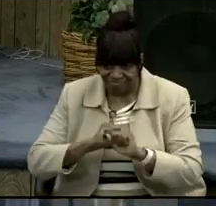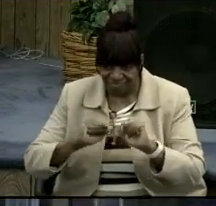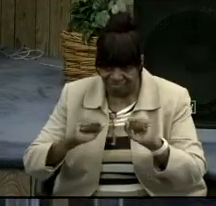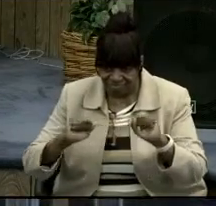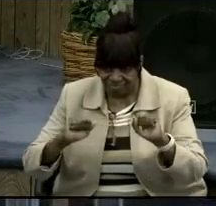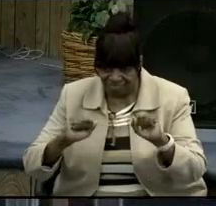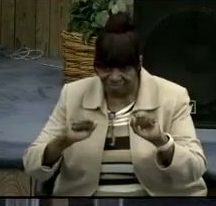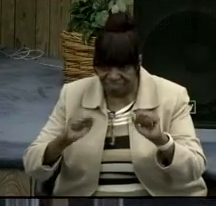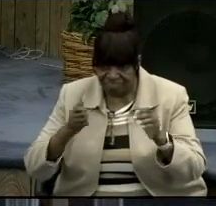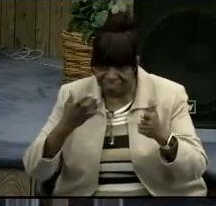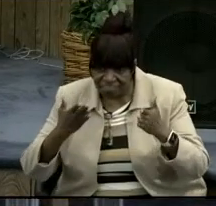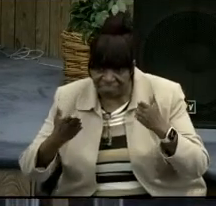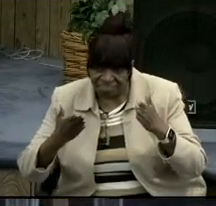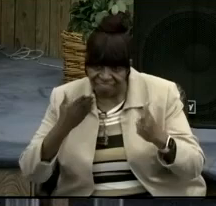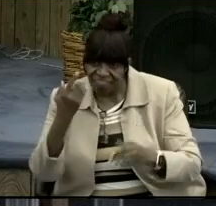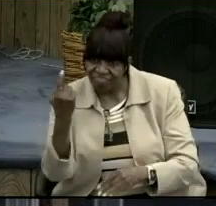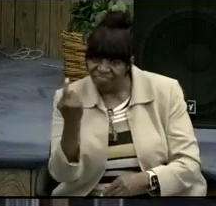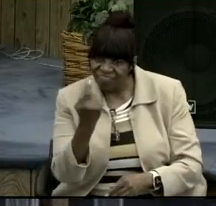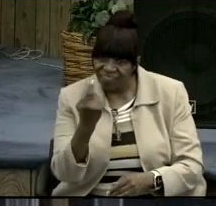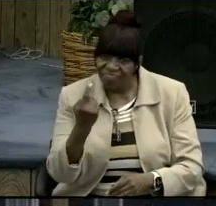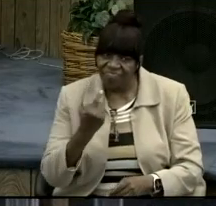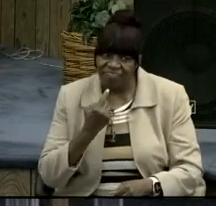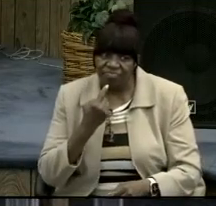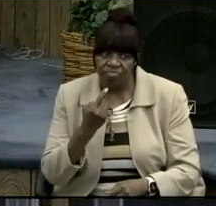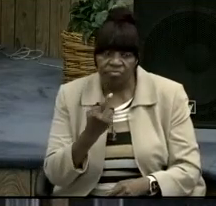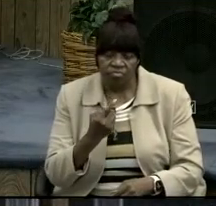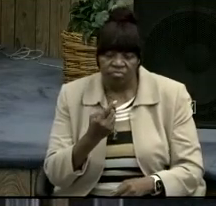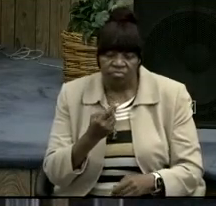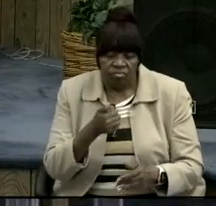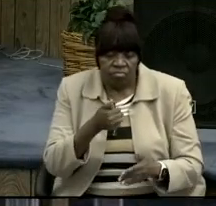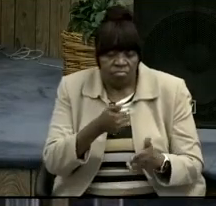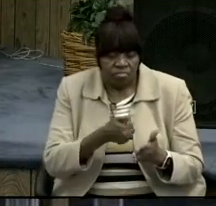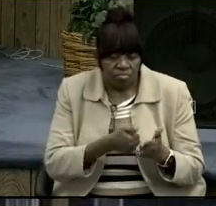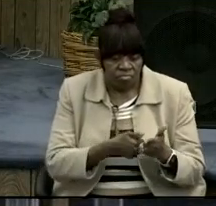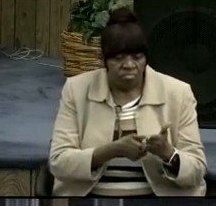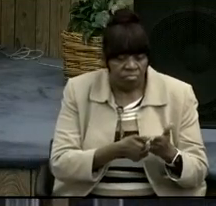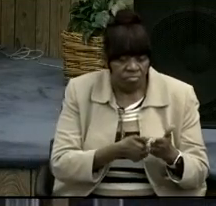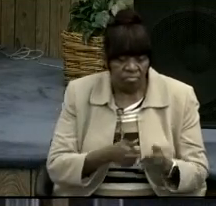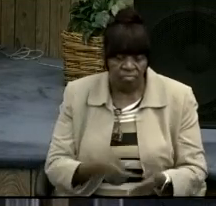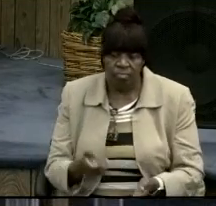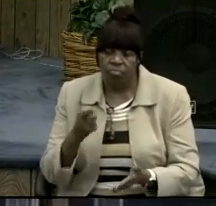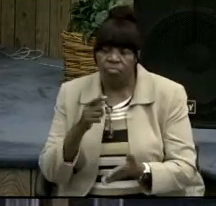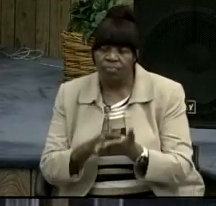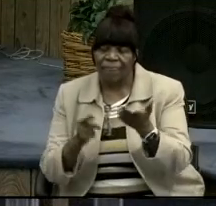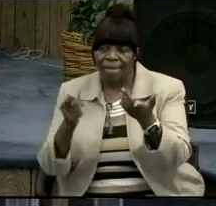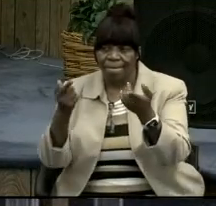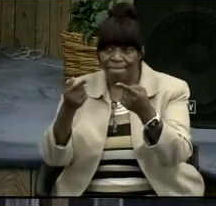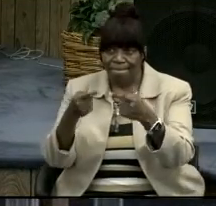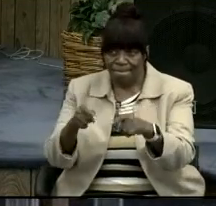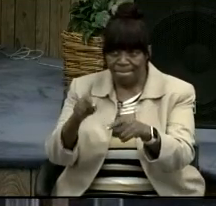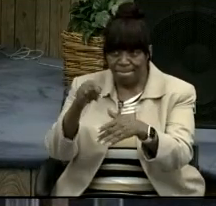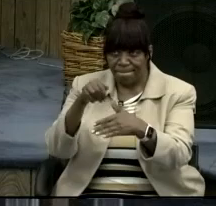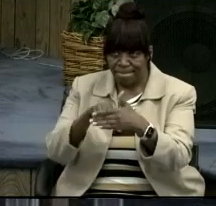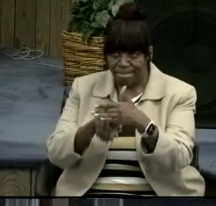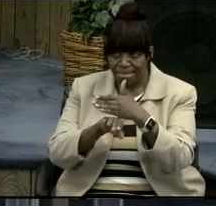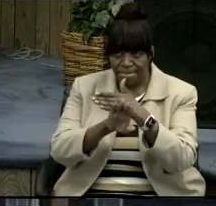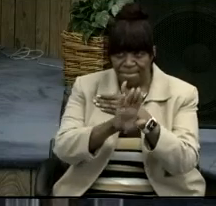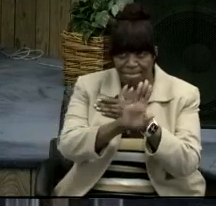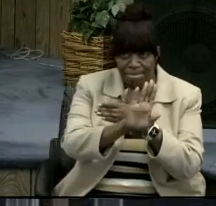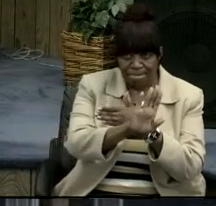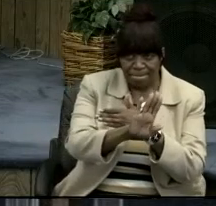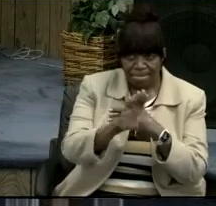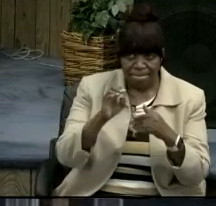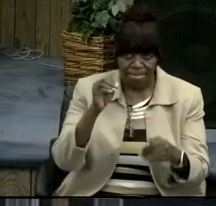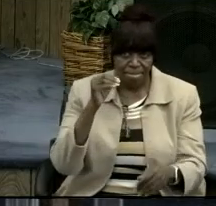phone. Look at what's happening in your area where you are. I know that some